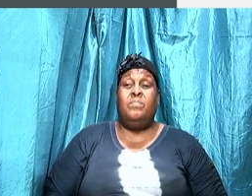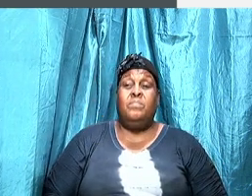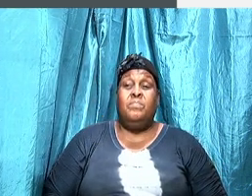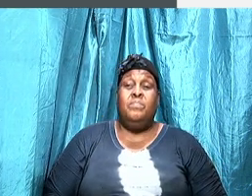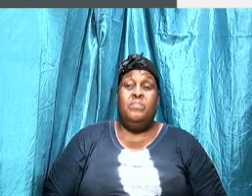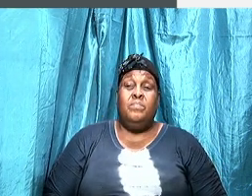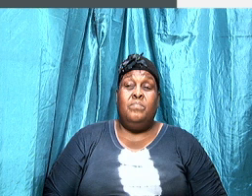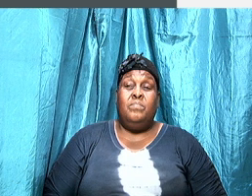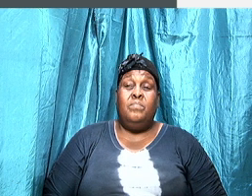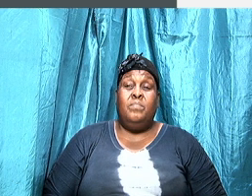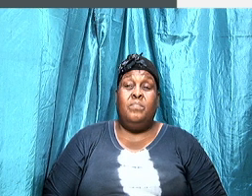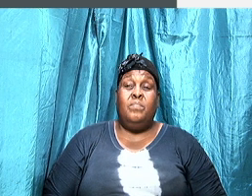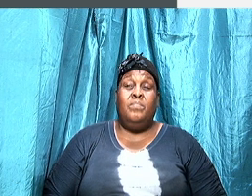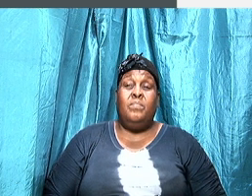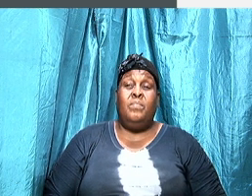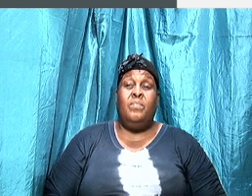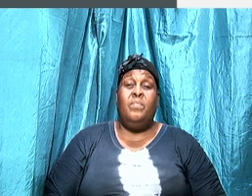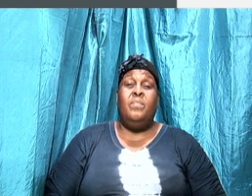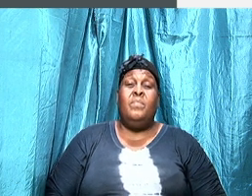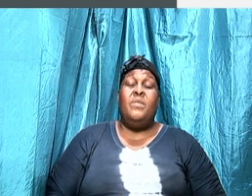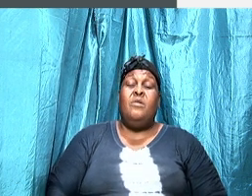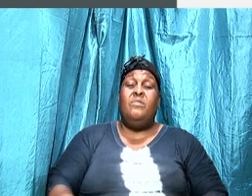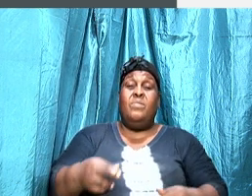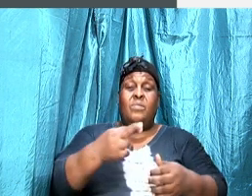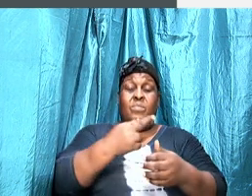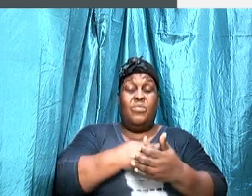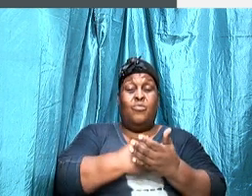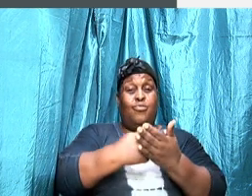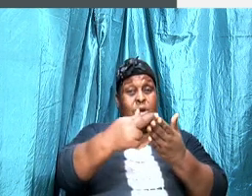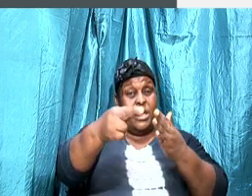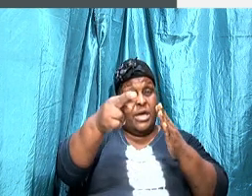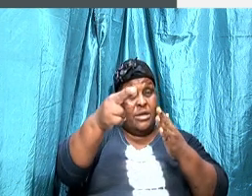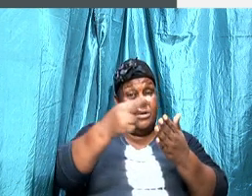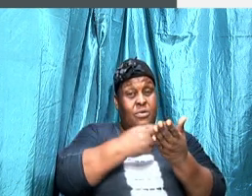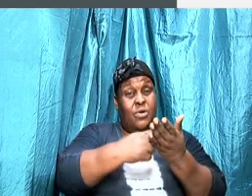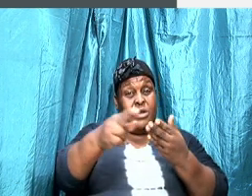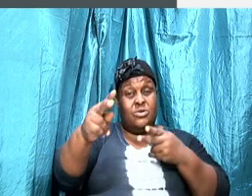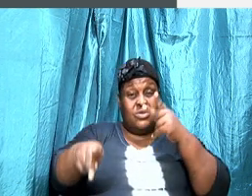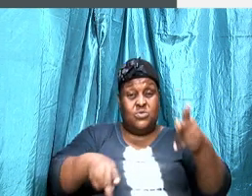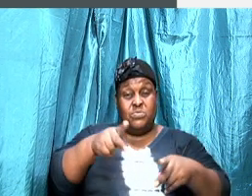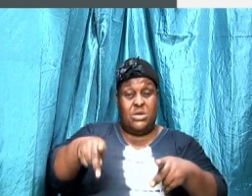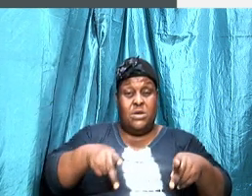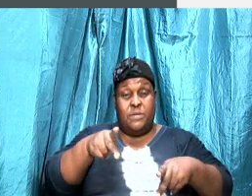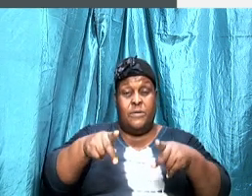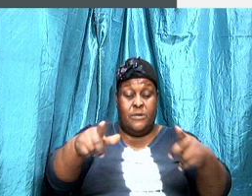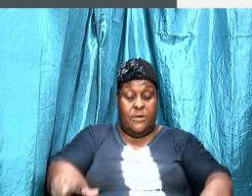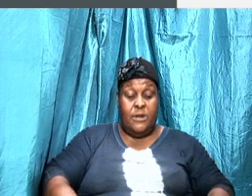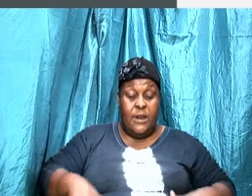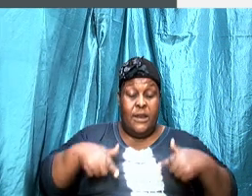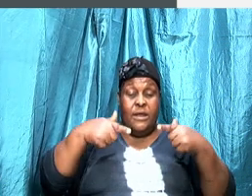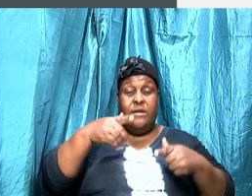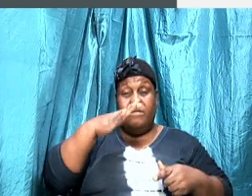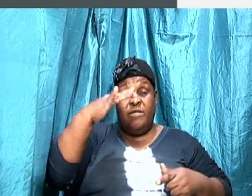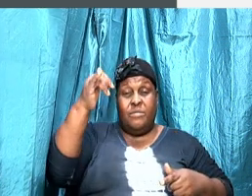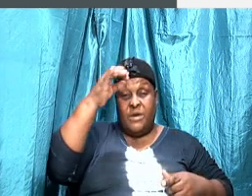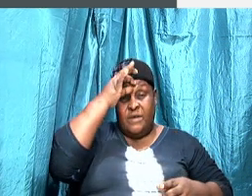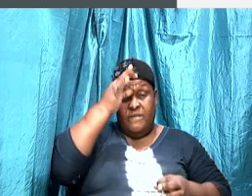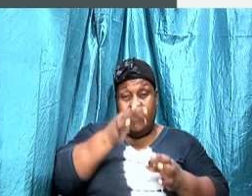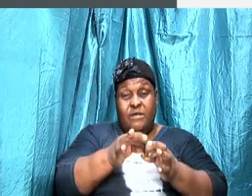Amen. The just shall live by faith.